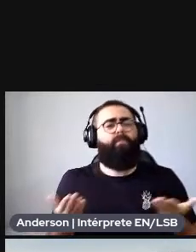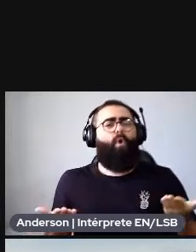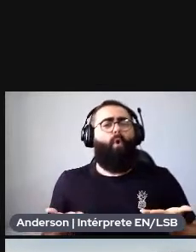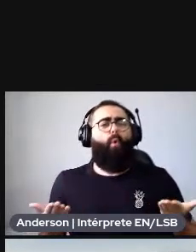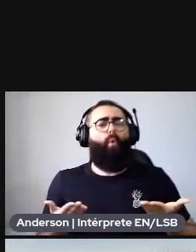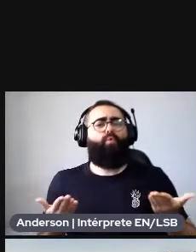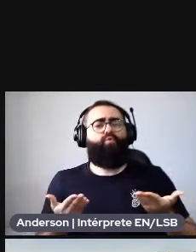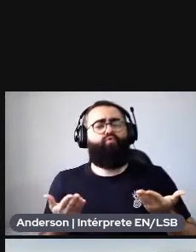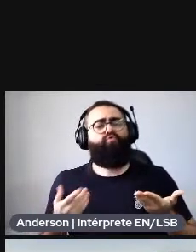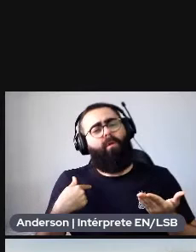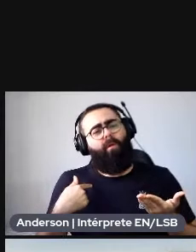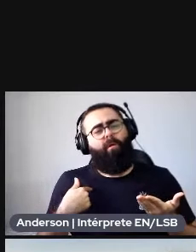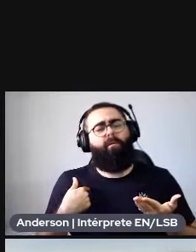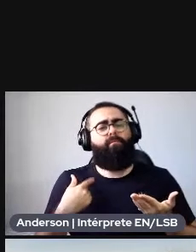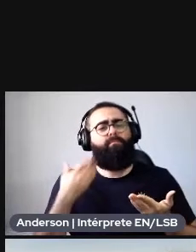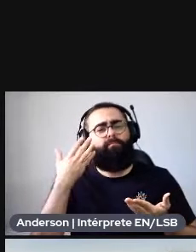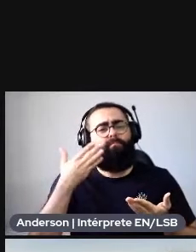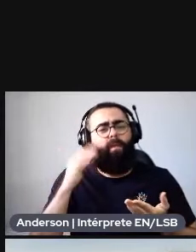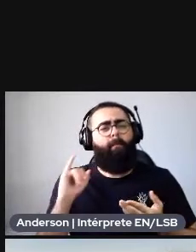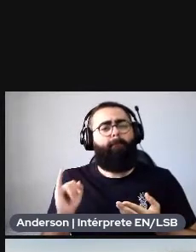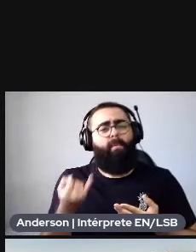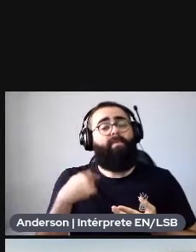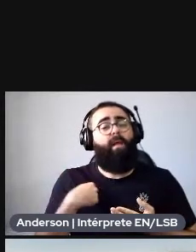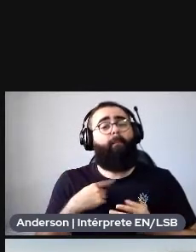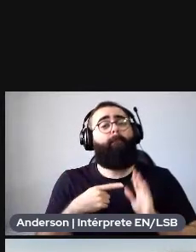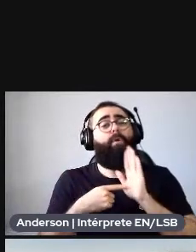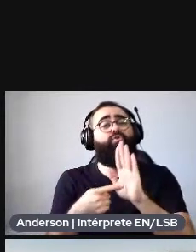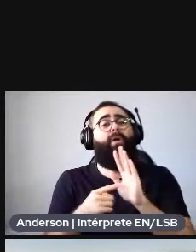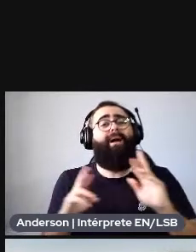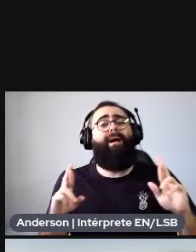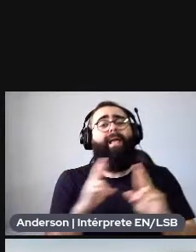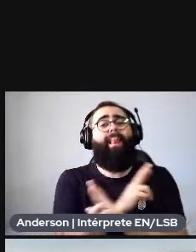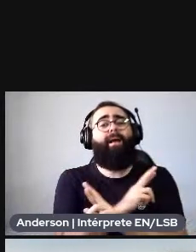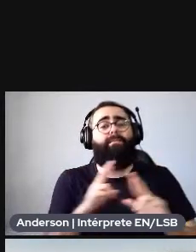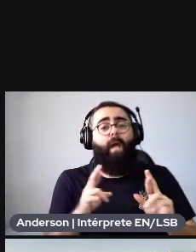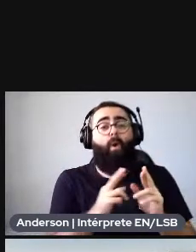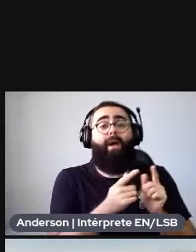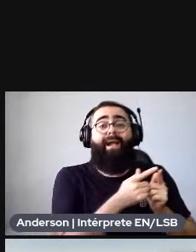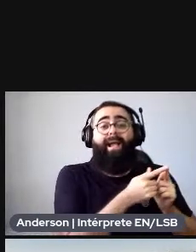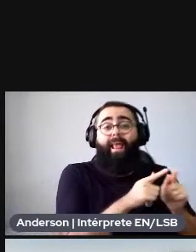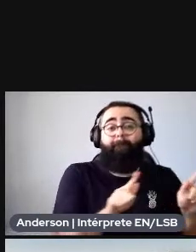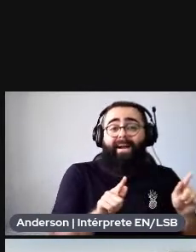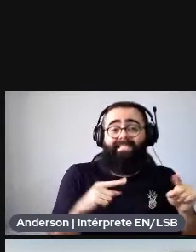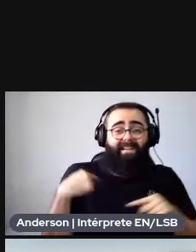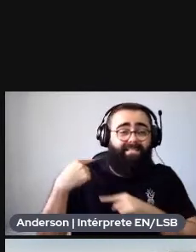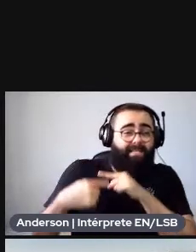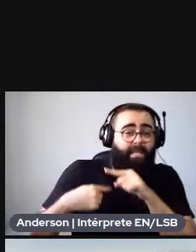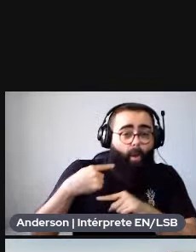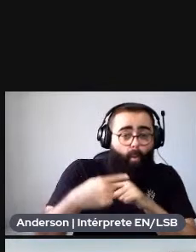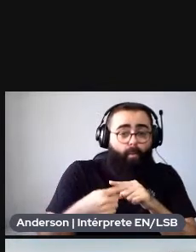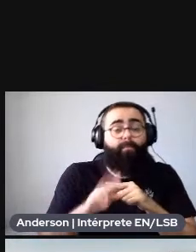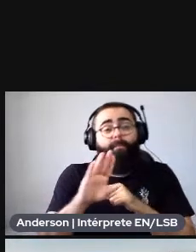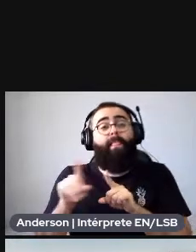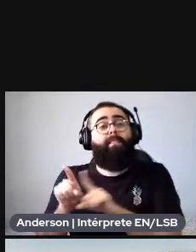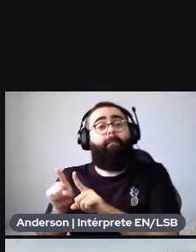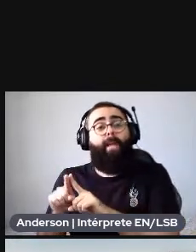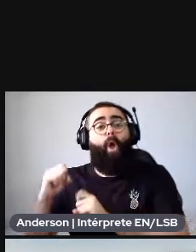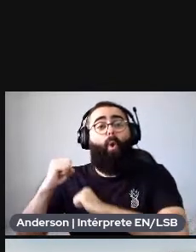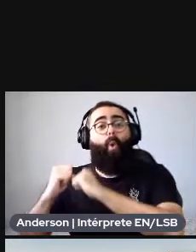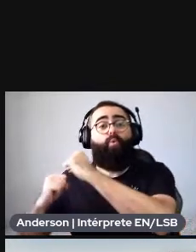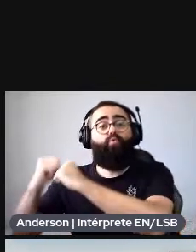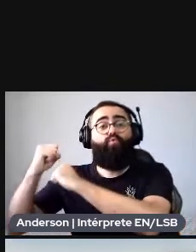be interested in the relationship between grammaticalization and also, of